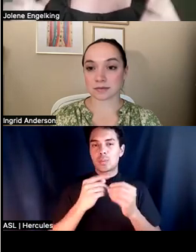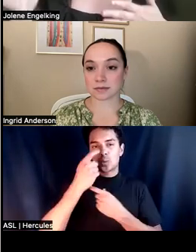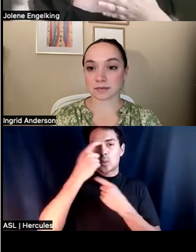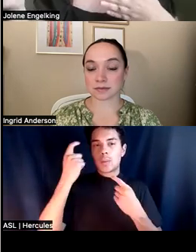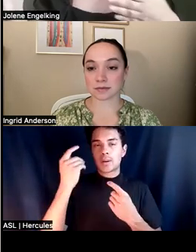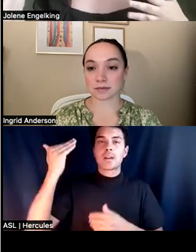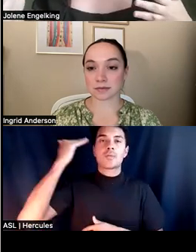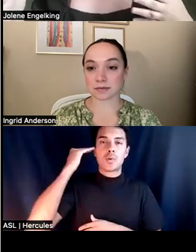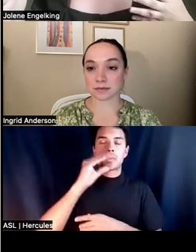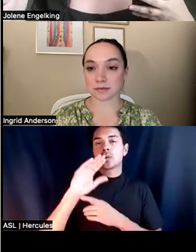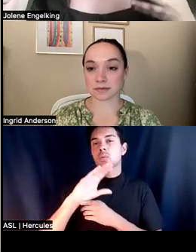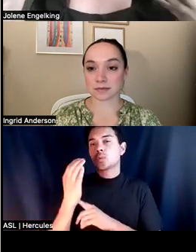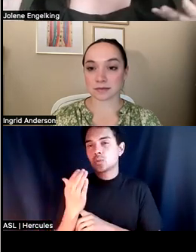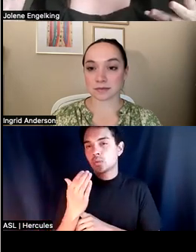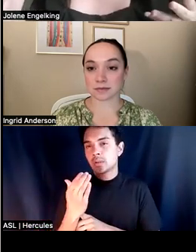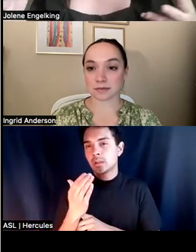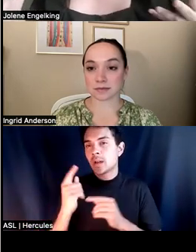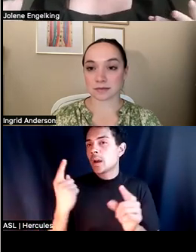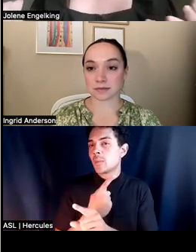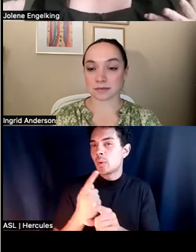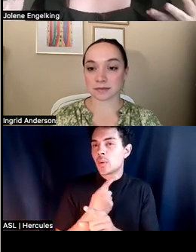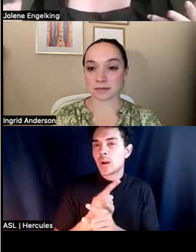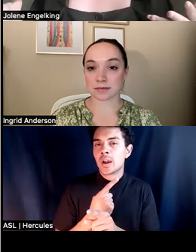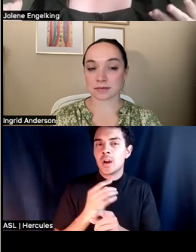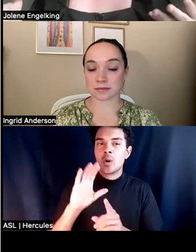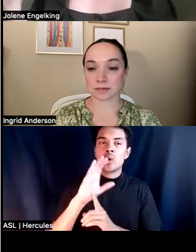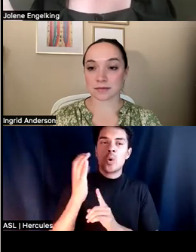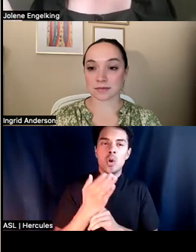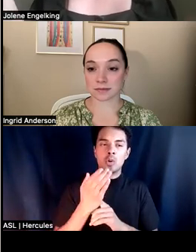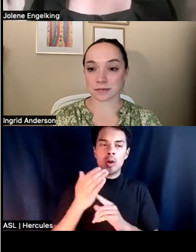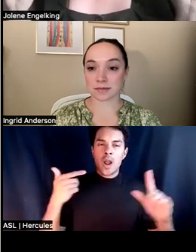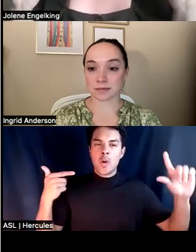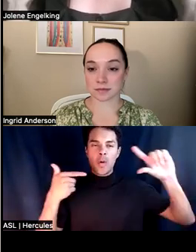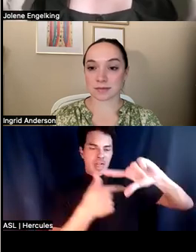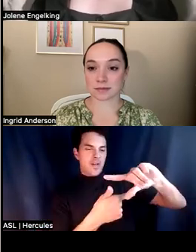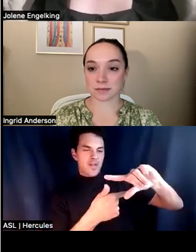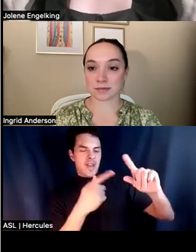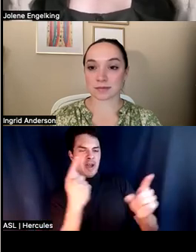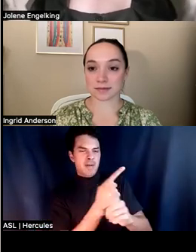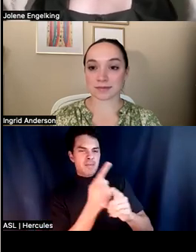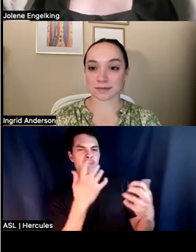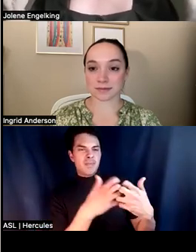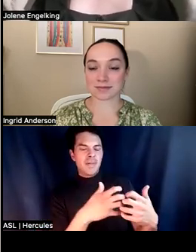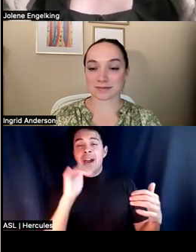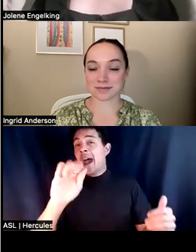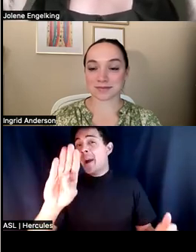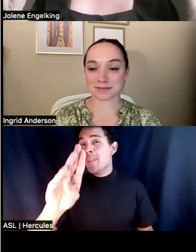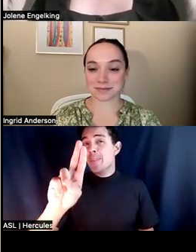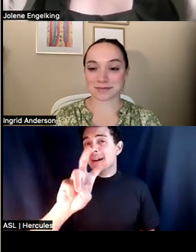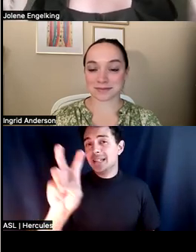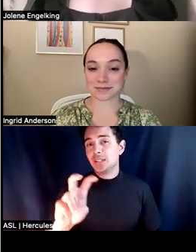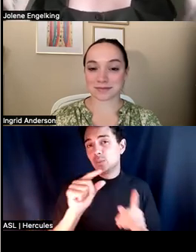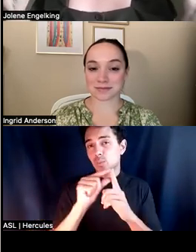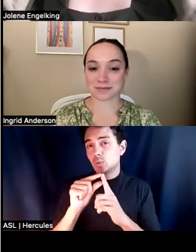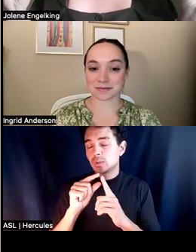and culturally appropriate or culturally relevant lens, which once again, those are buzzwords, and we'll talk a little bit more about what we